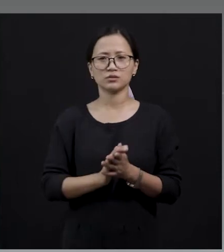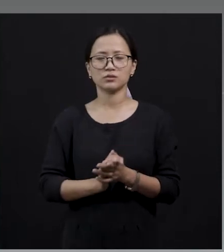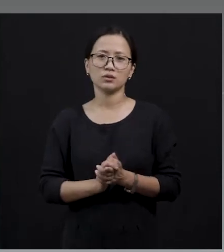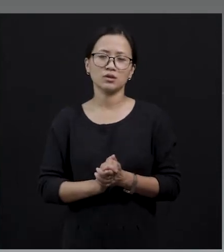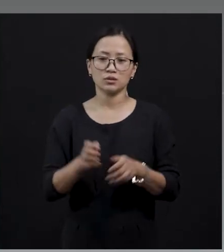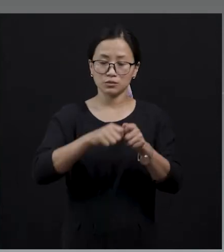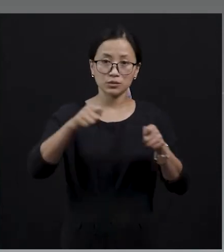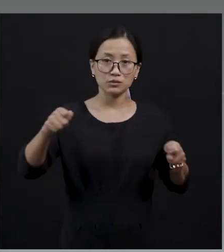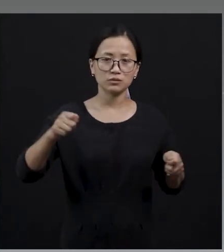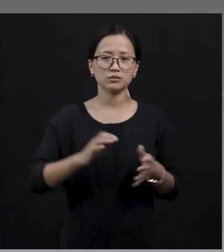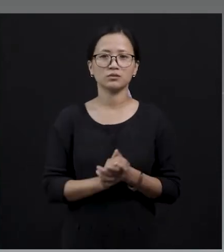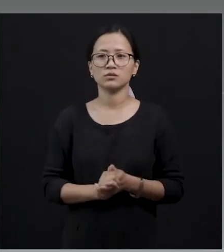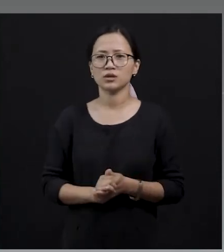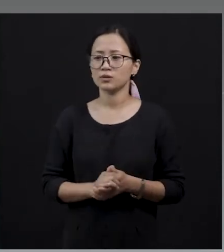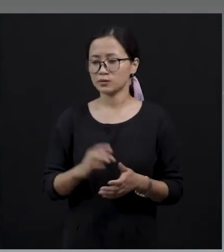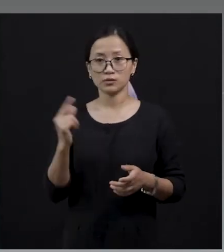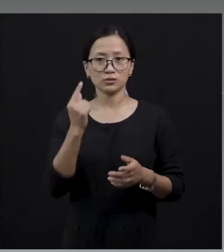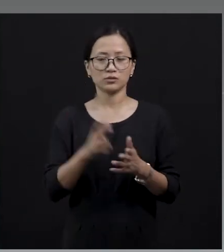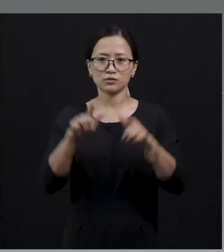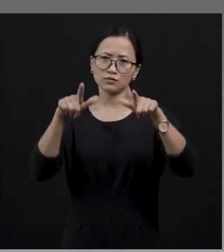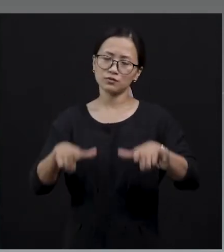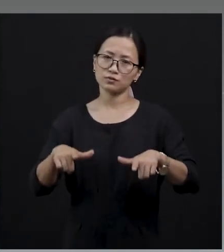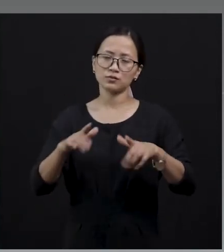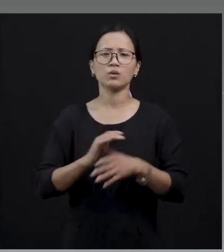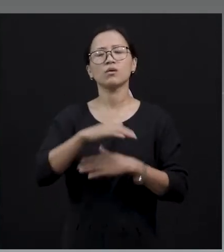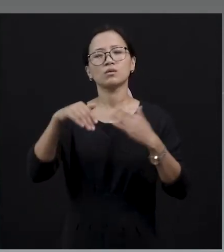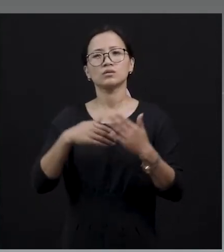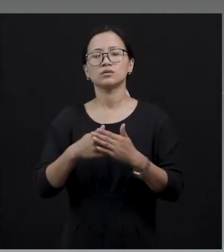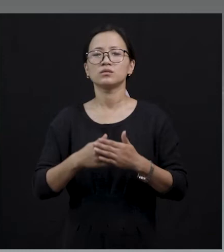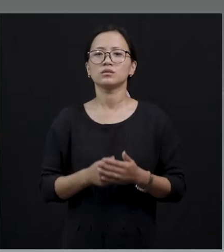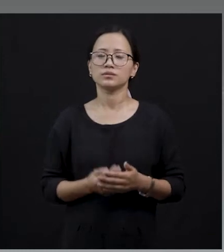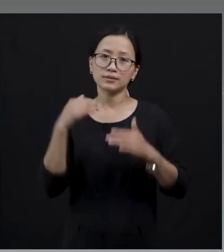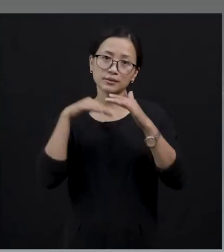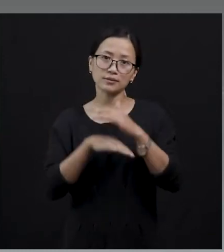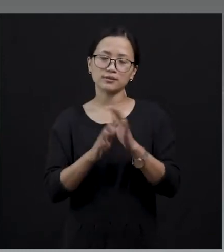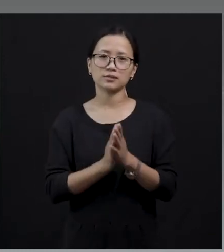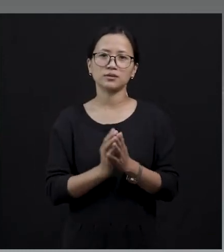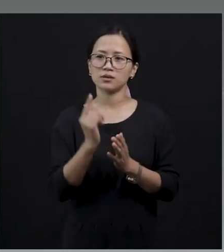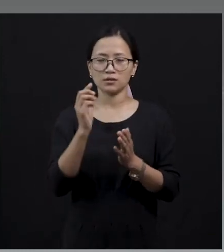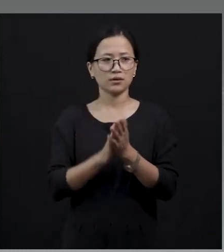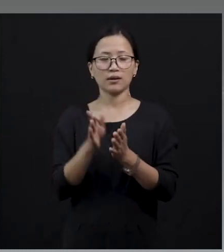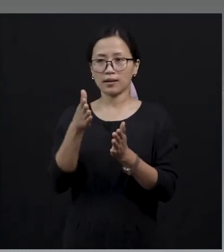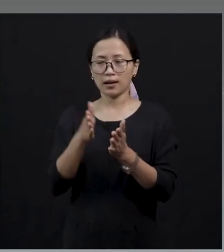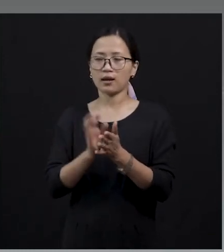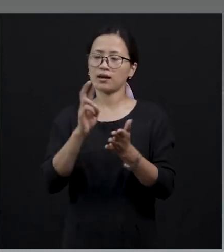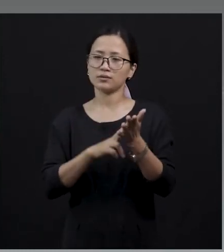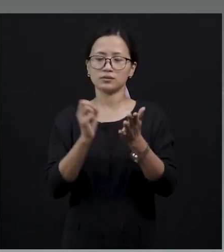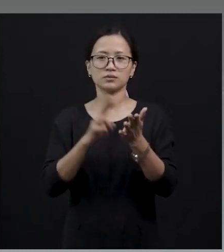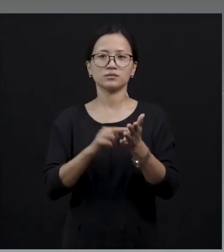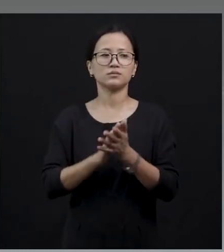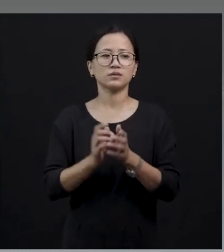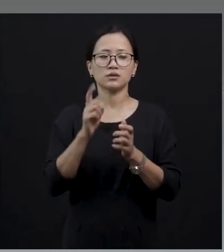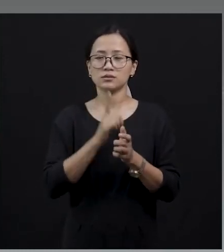pointer to measure. You can use your feet. All these come under non-standard units. Now, the